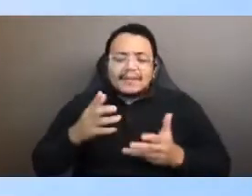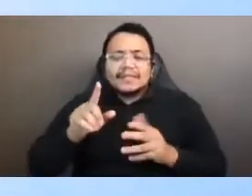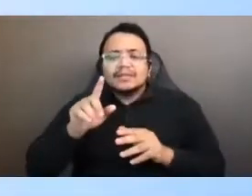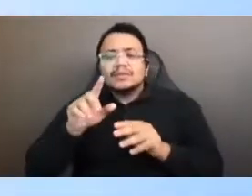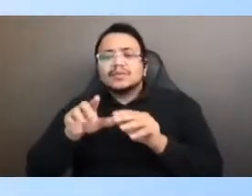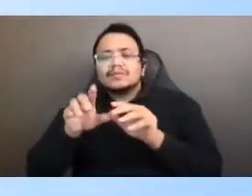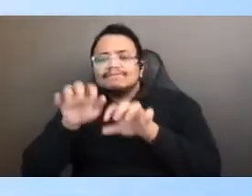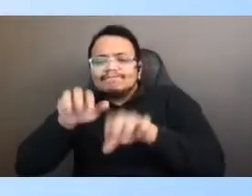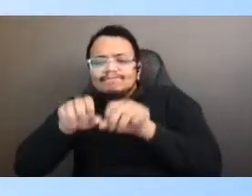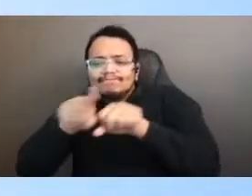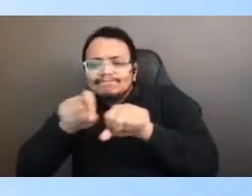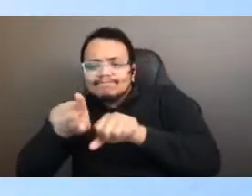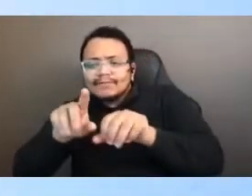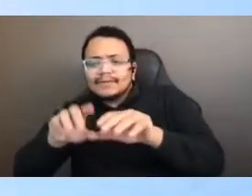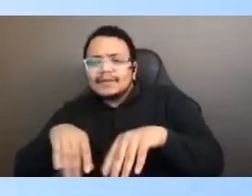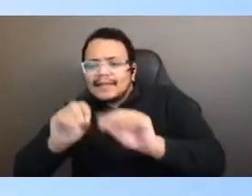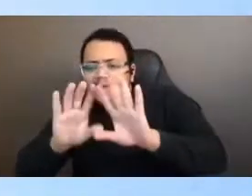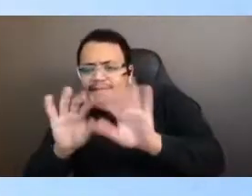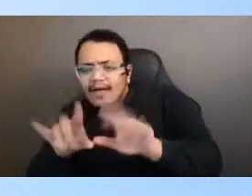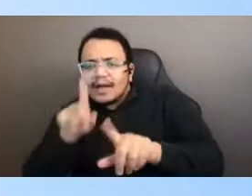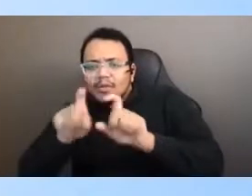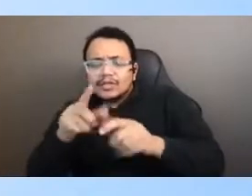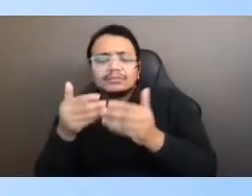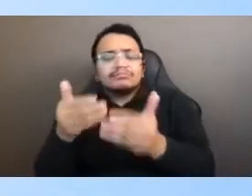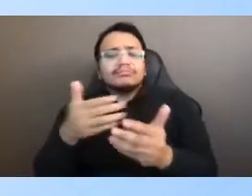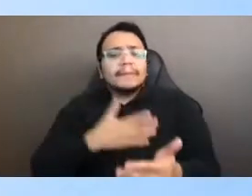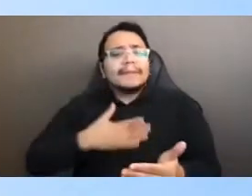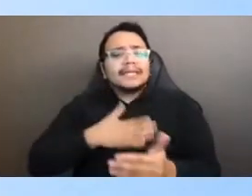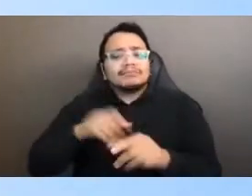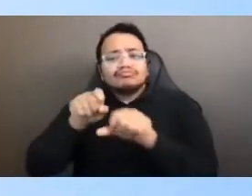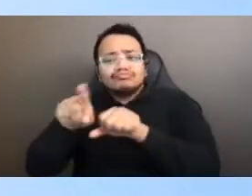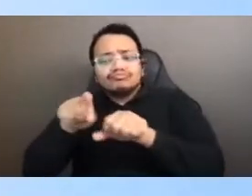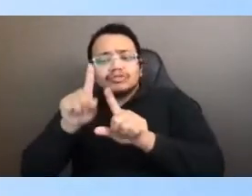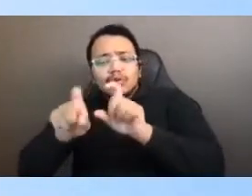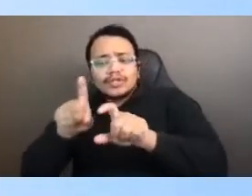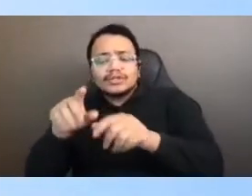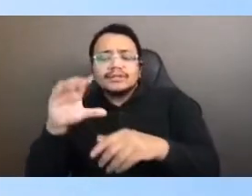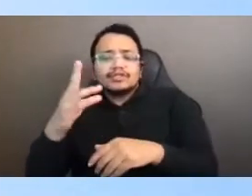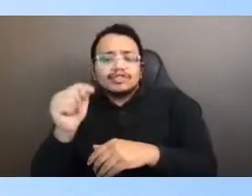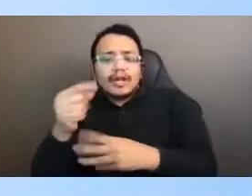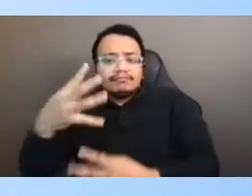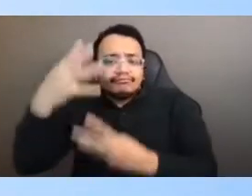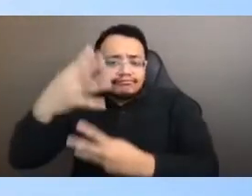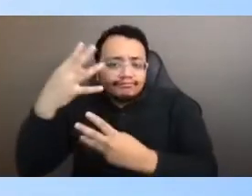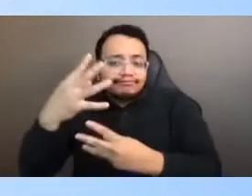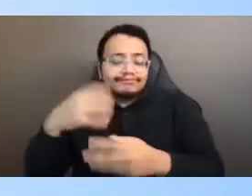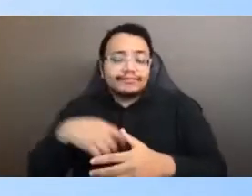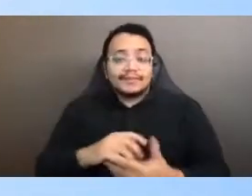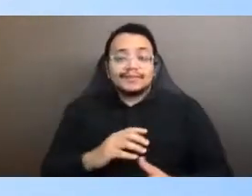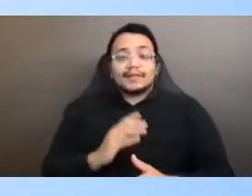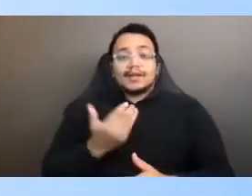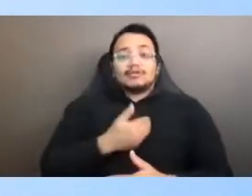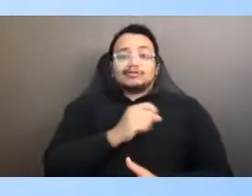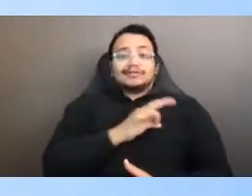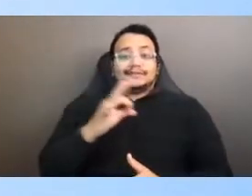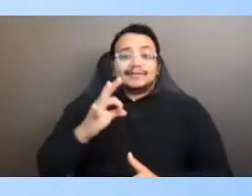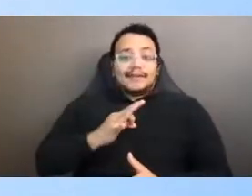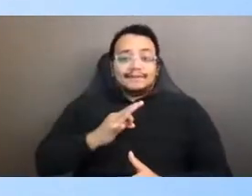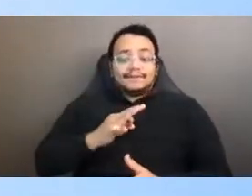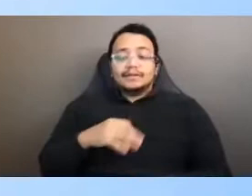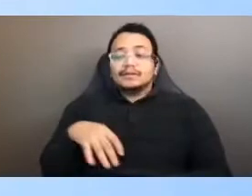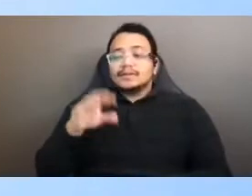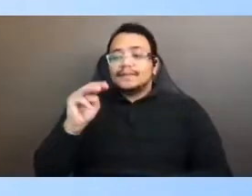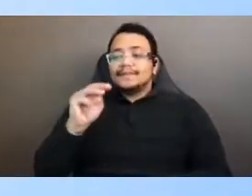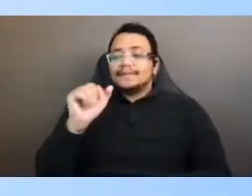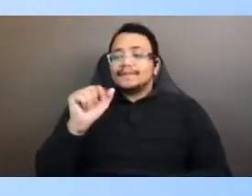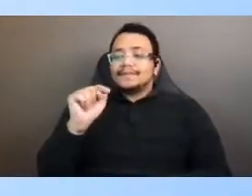get some clarity. So we want to hear that from you. Place your questions in the chat box, and Restoring Promise Associate Director Matthew Lowen